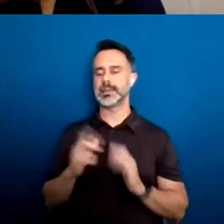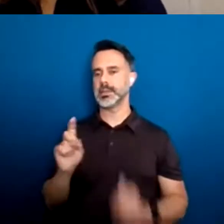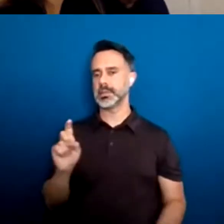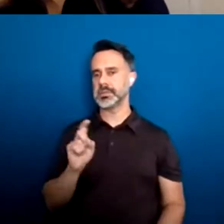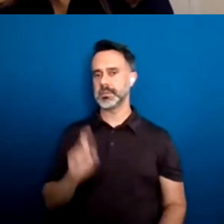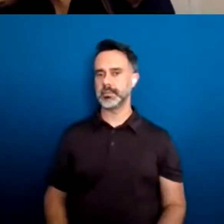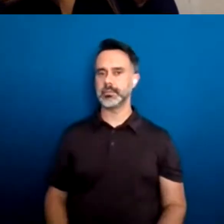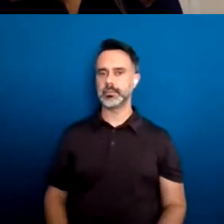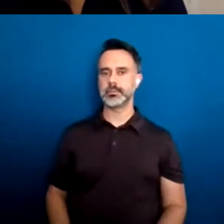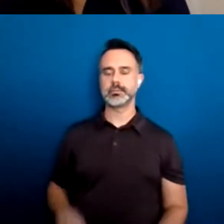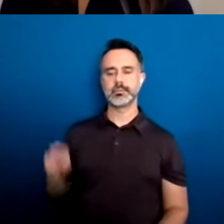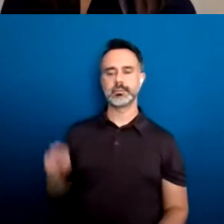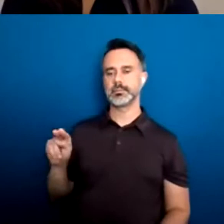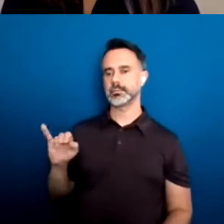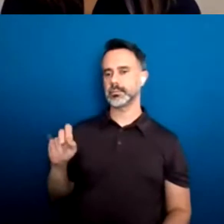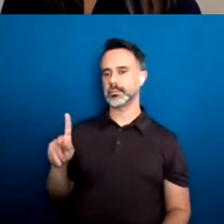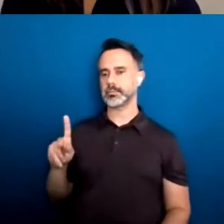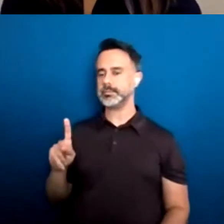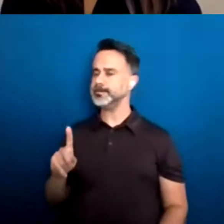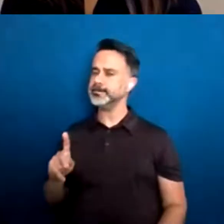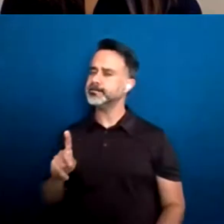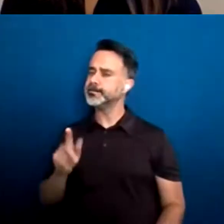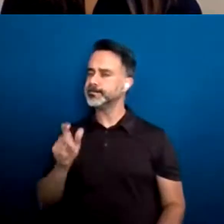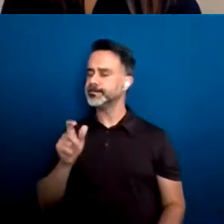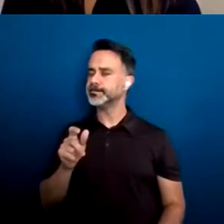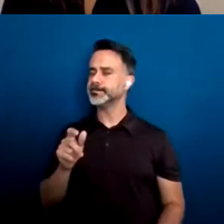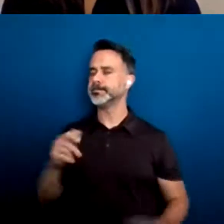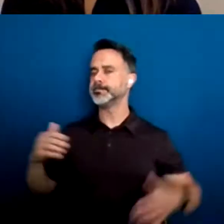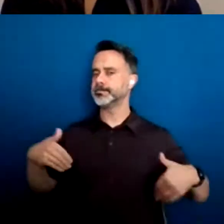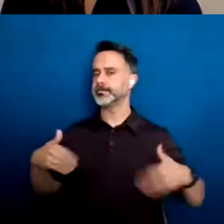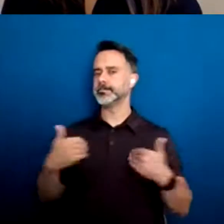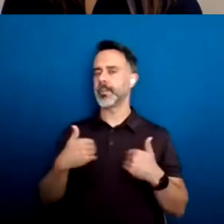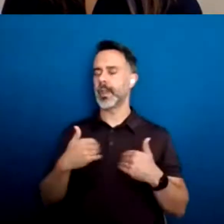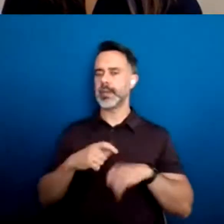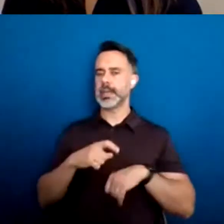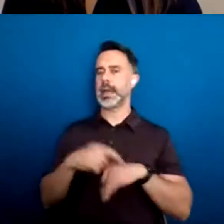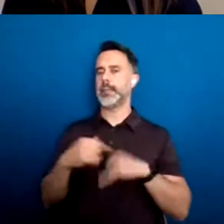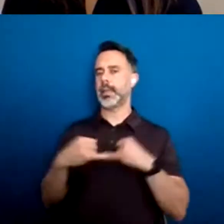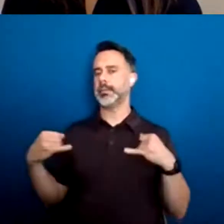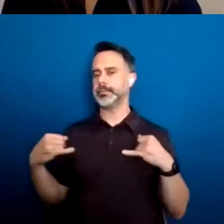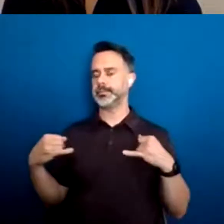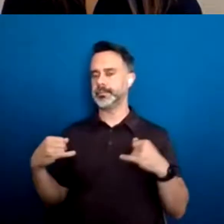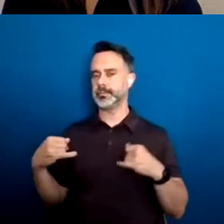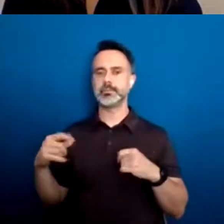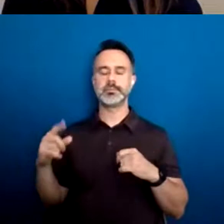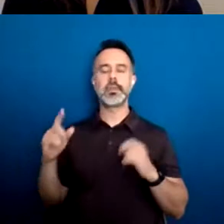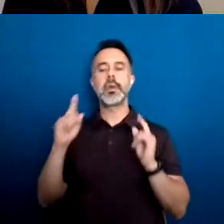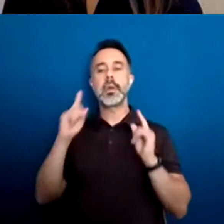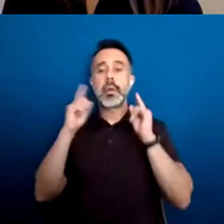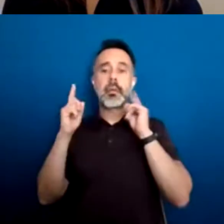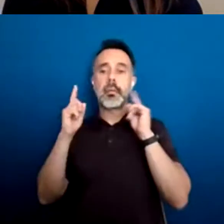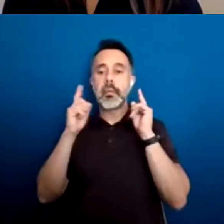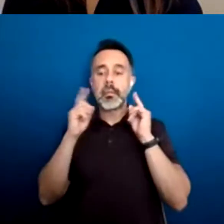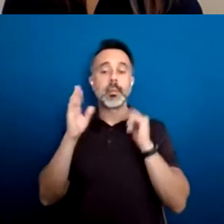So I don't know that we have a definitive timeline from them. I think we've been hearing rumblings that another update should be coming soon. We did run